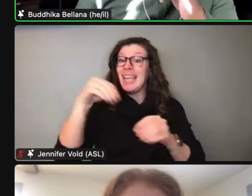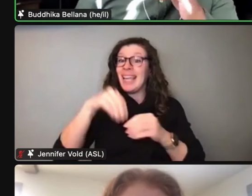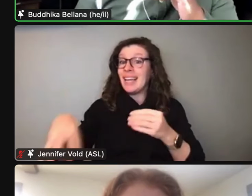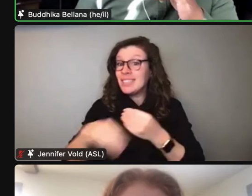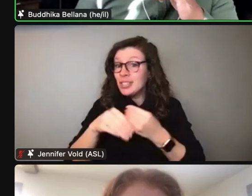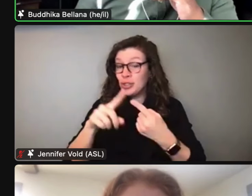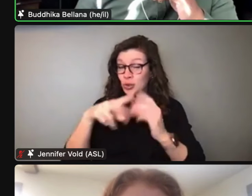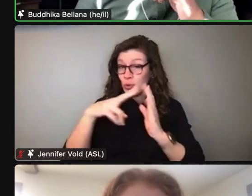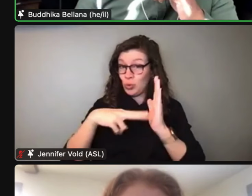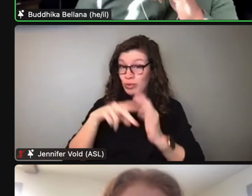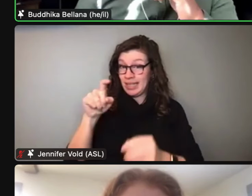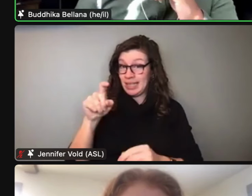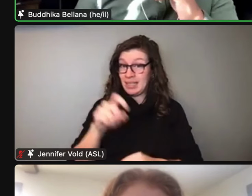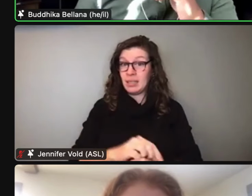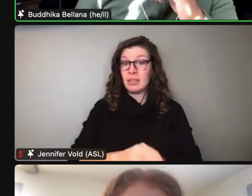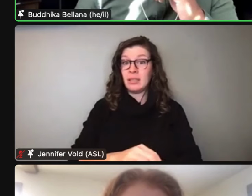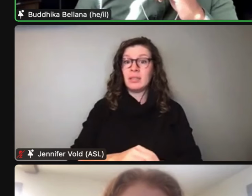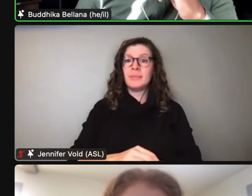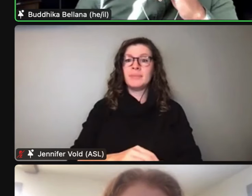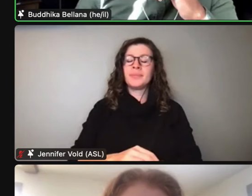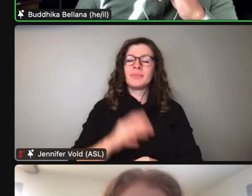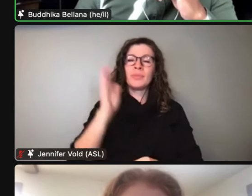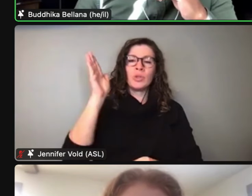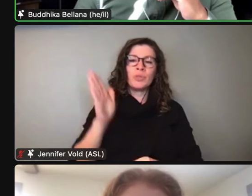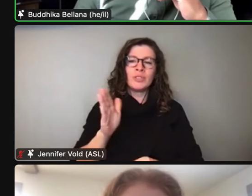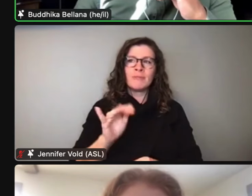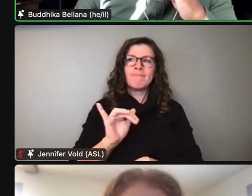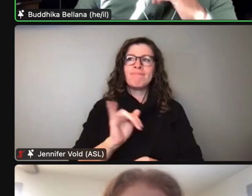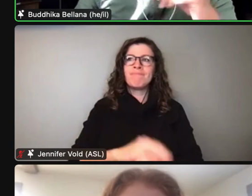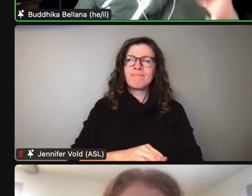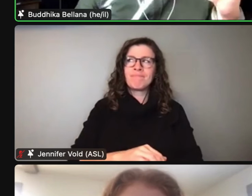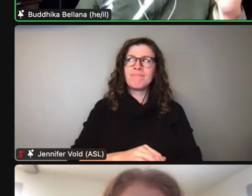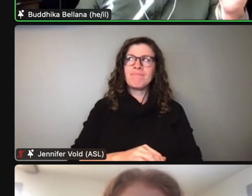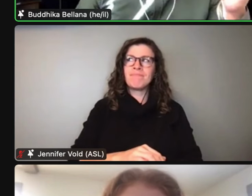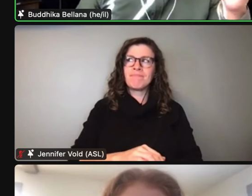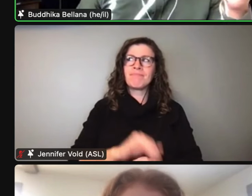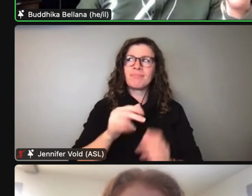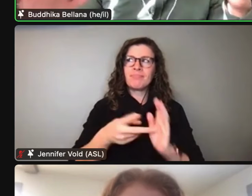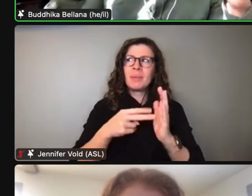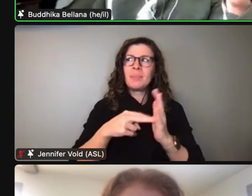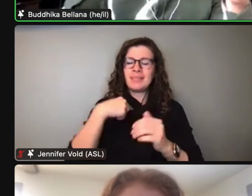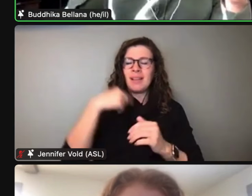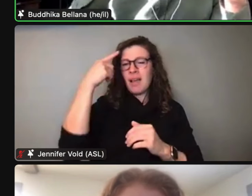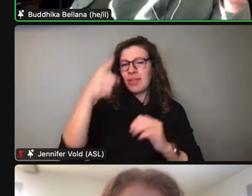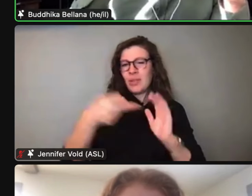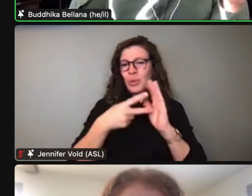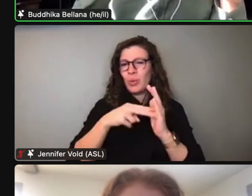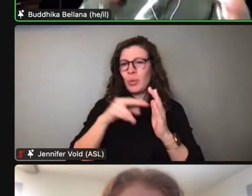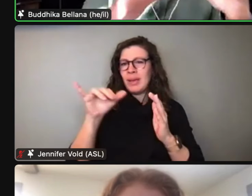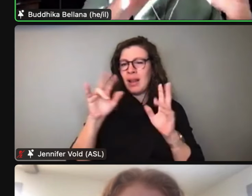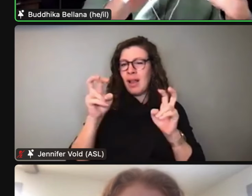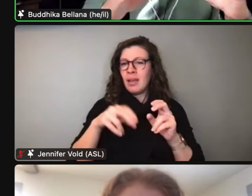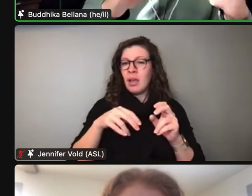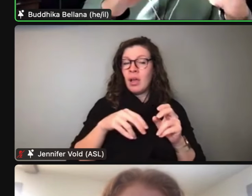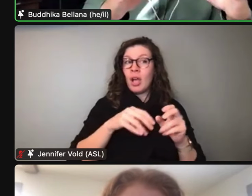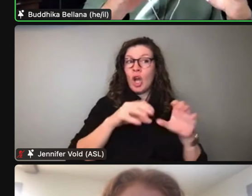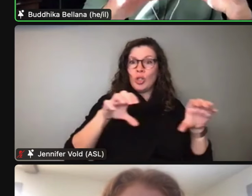So I maybe if I was to guess what that means, I think you mean like, does doing